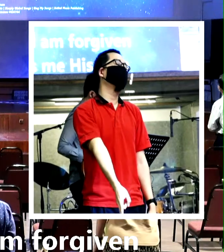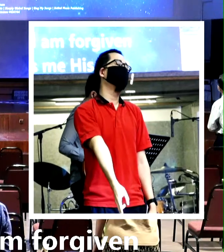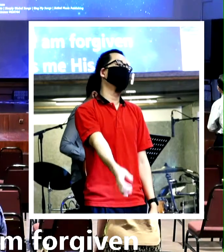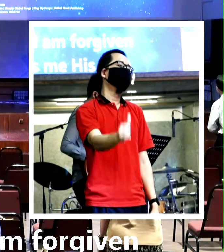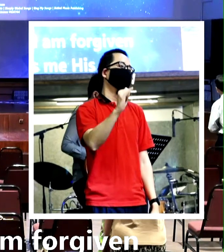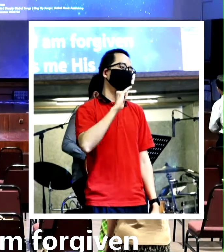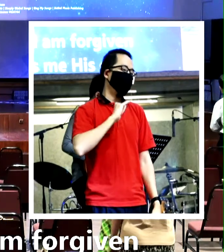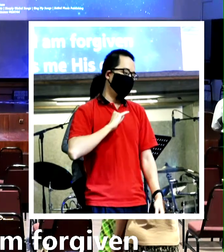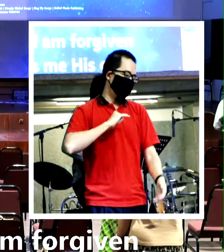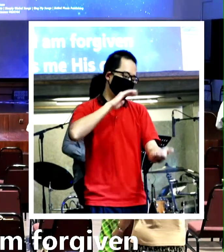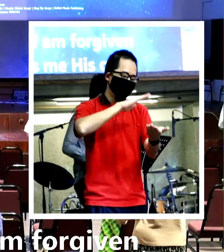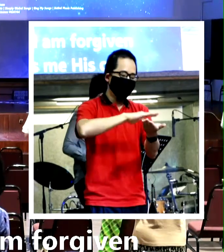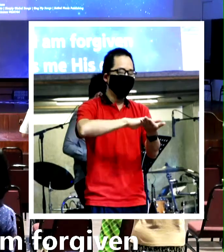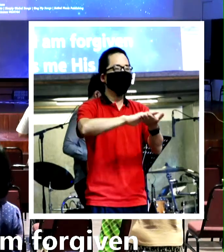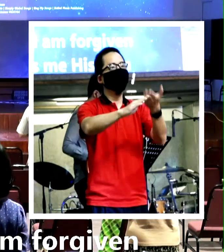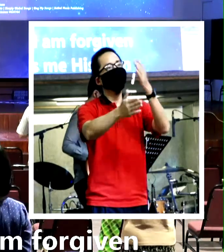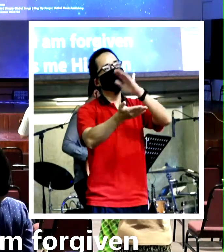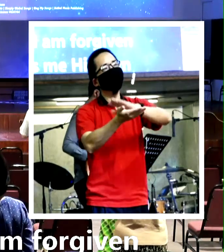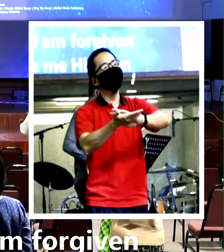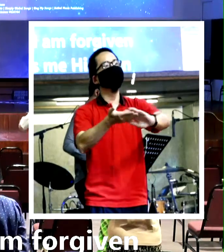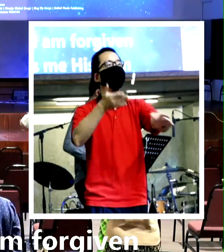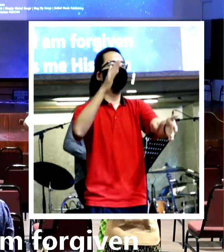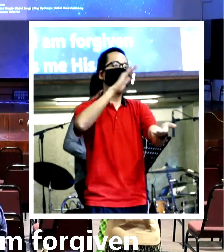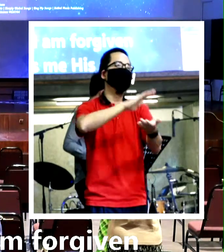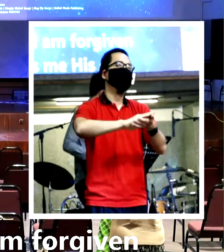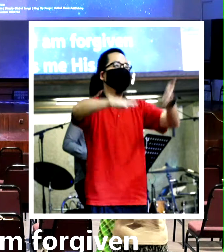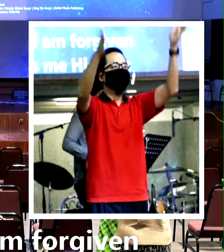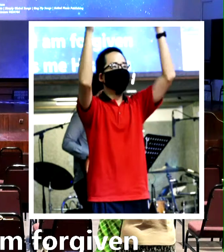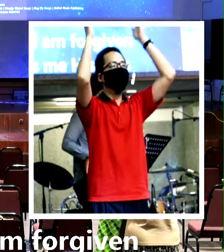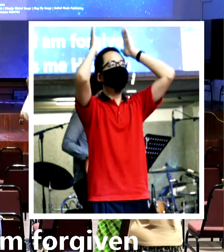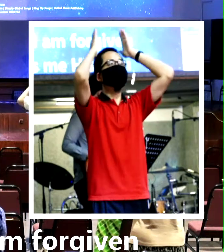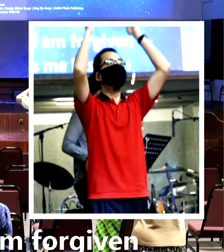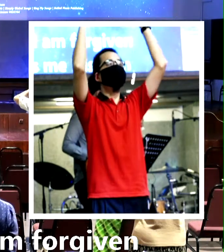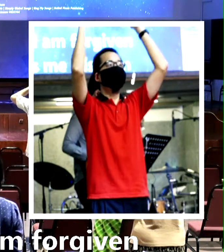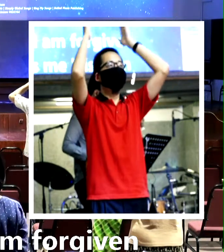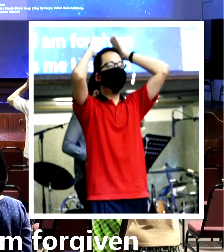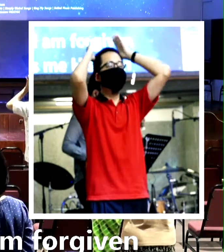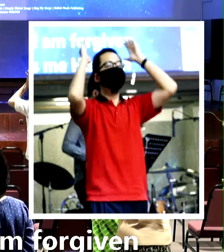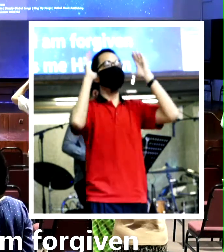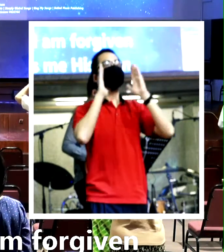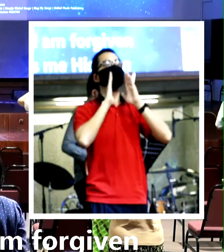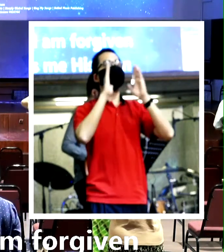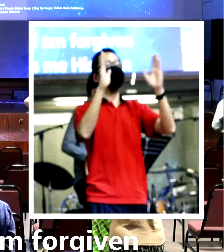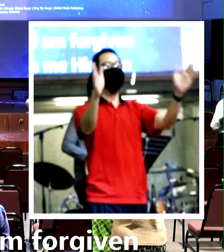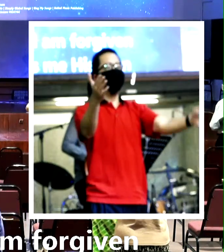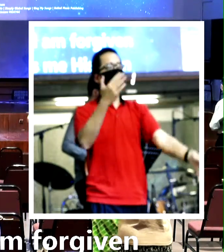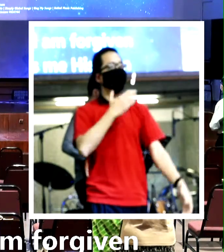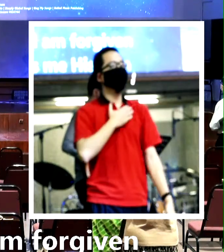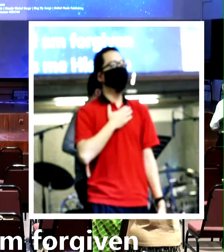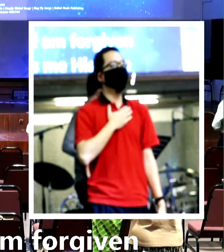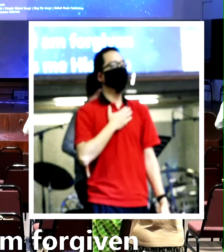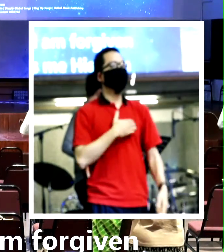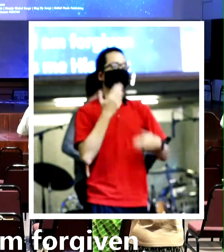spoken, I am forgiven. The King of peace calls